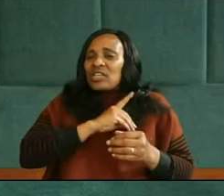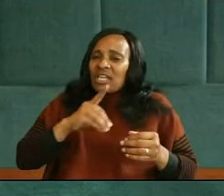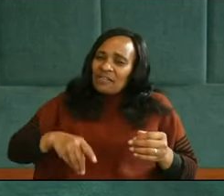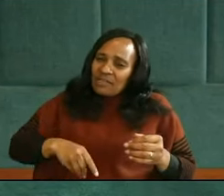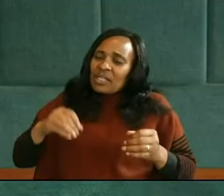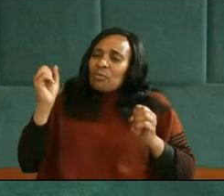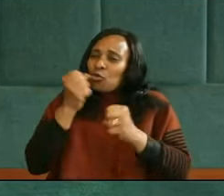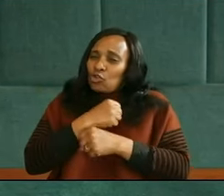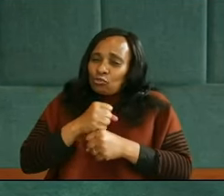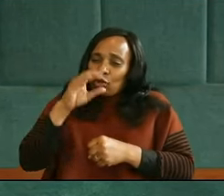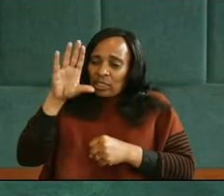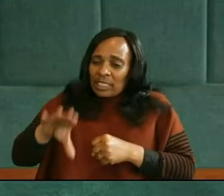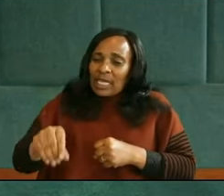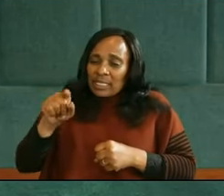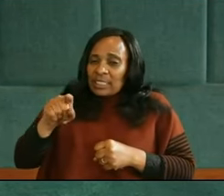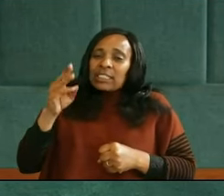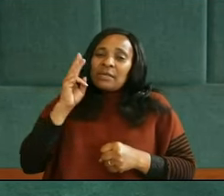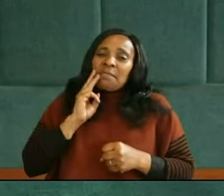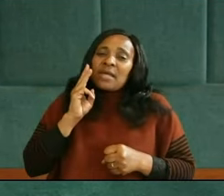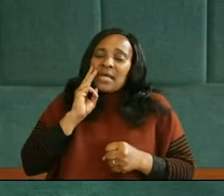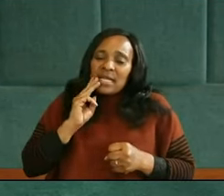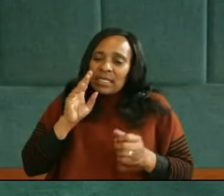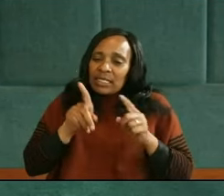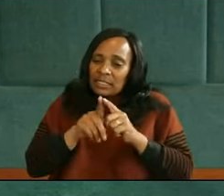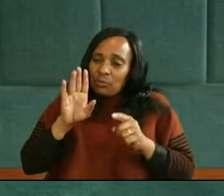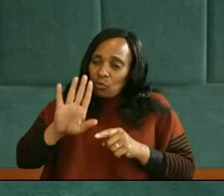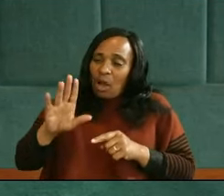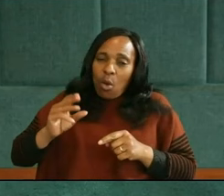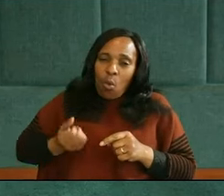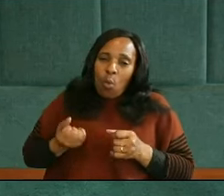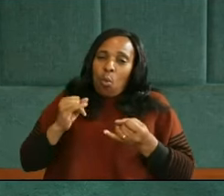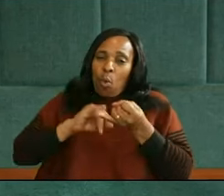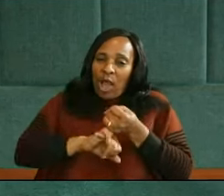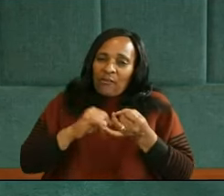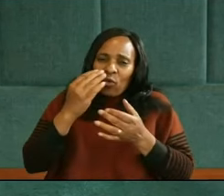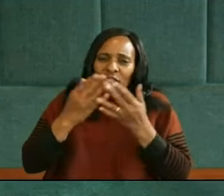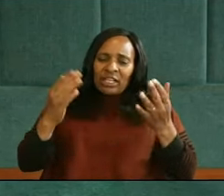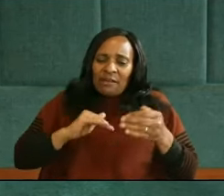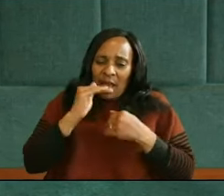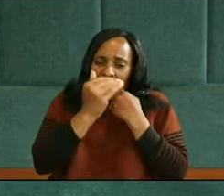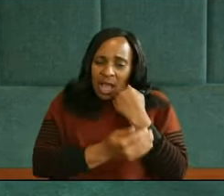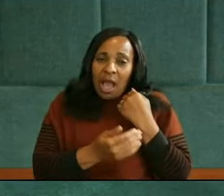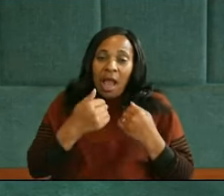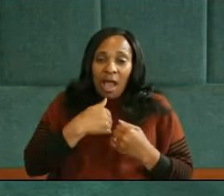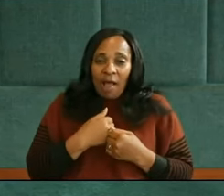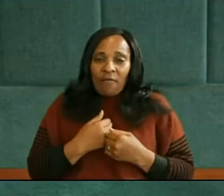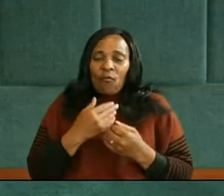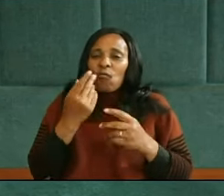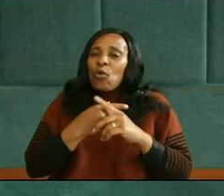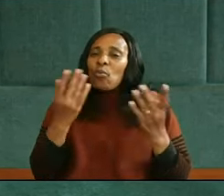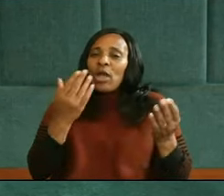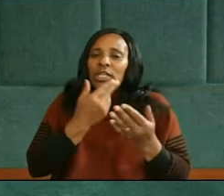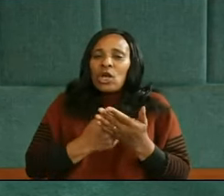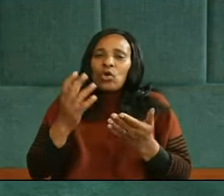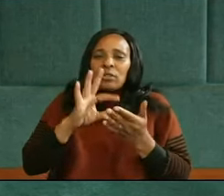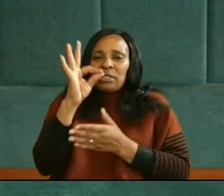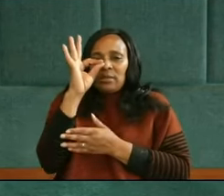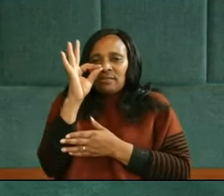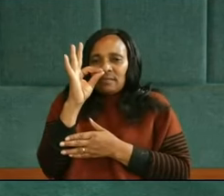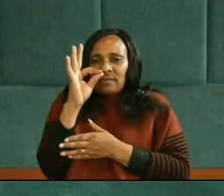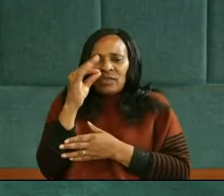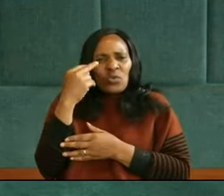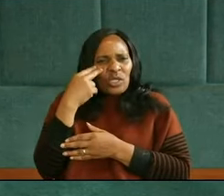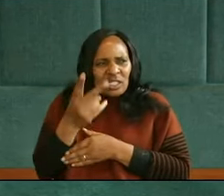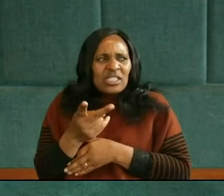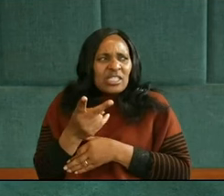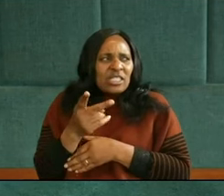to take Mary home as your wife, because what is conceived in her is from the Holy Spirit. Now we see